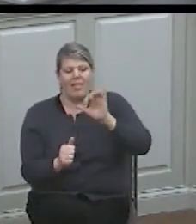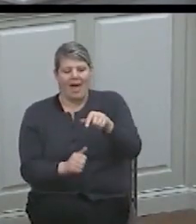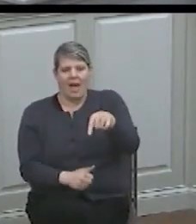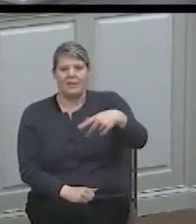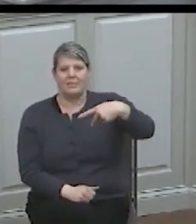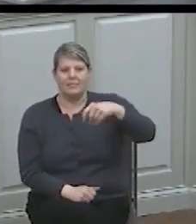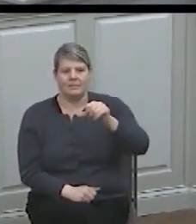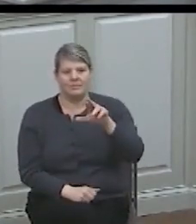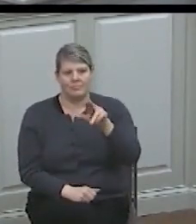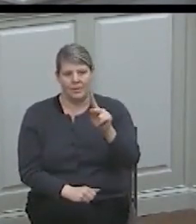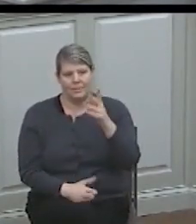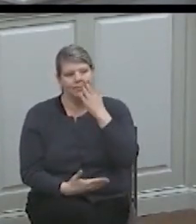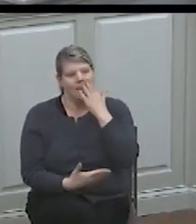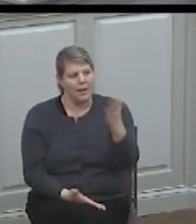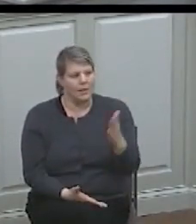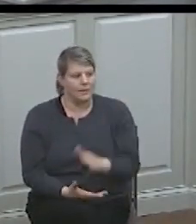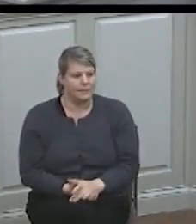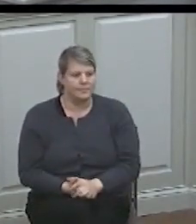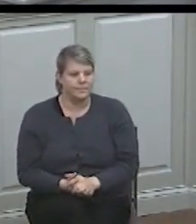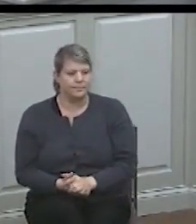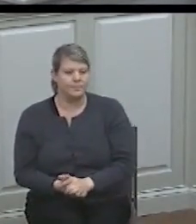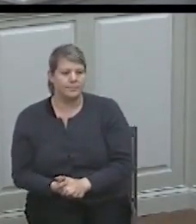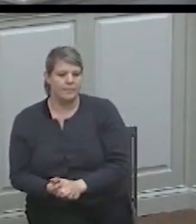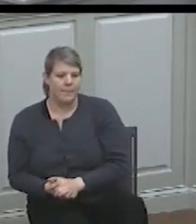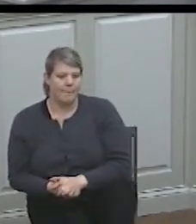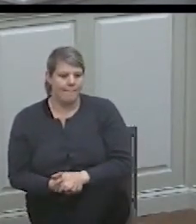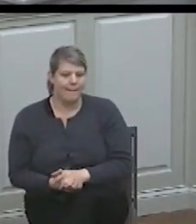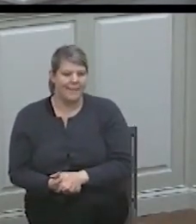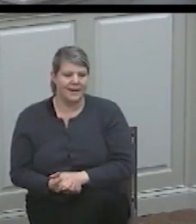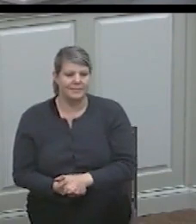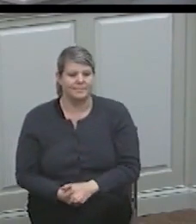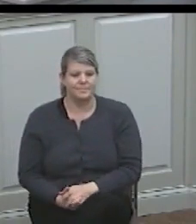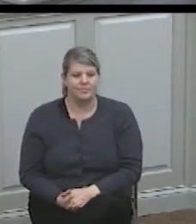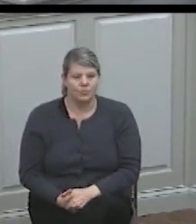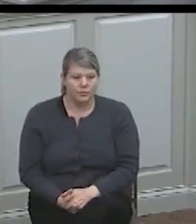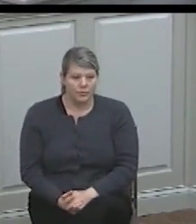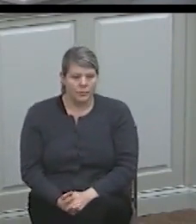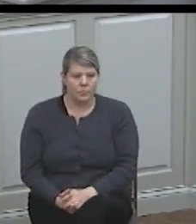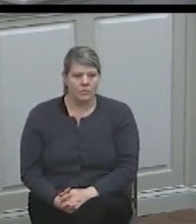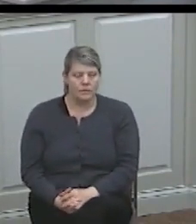Thank you. I think it's a timely idea.